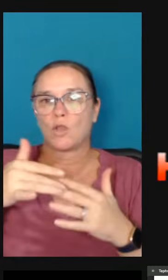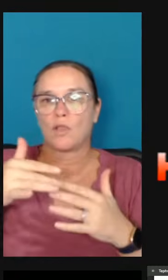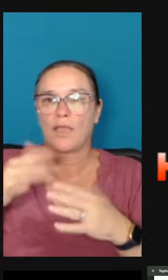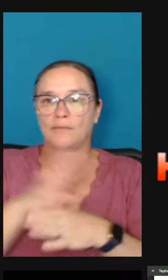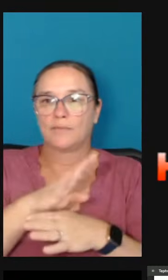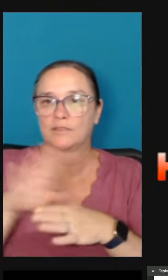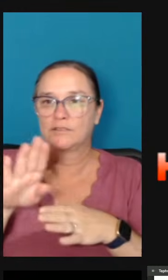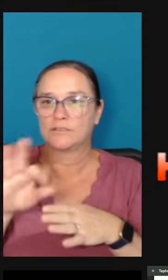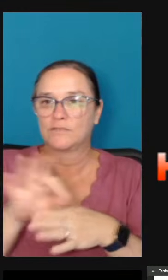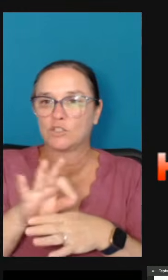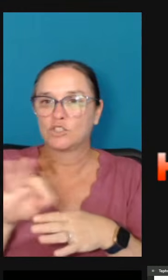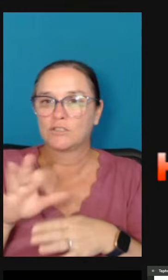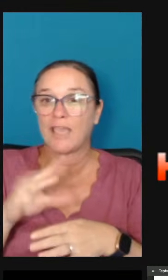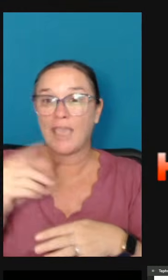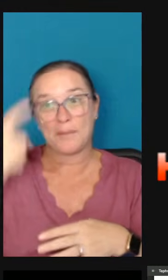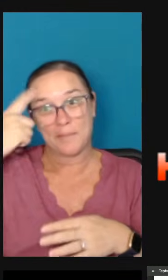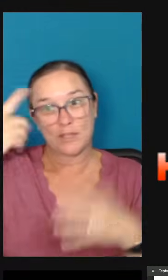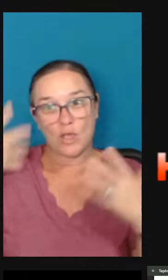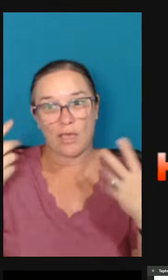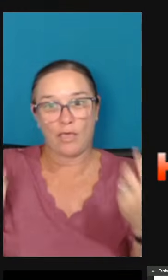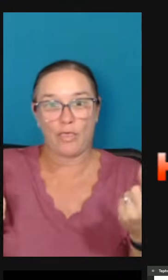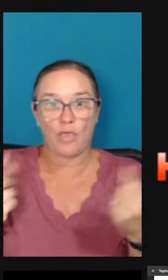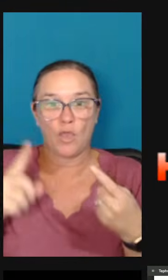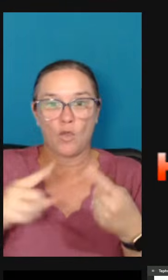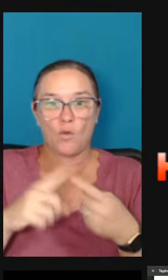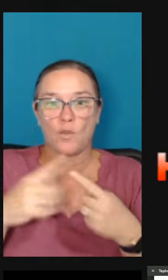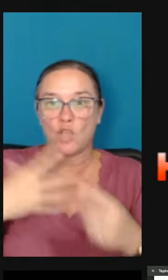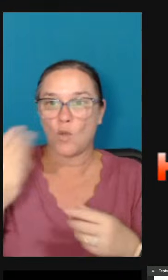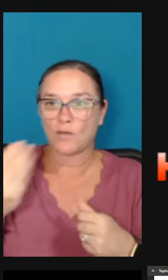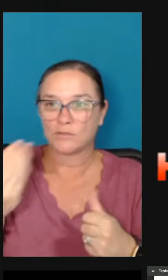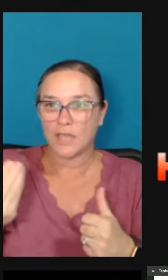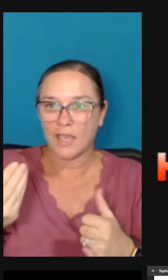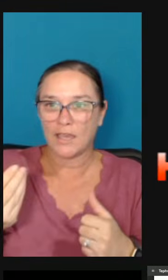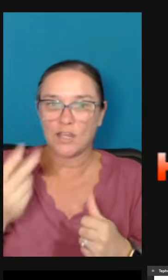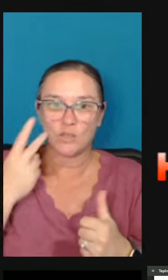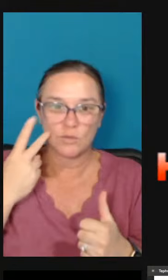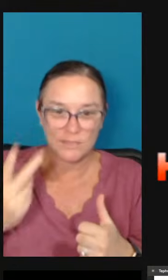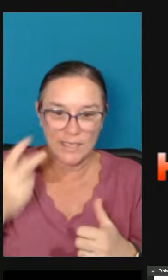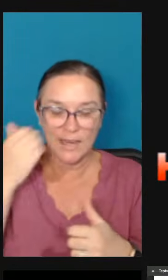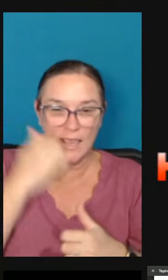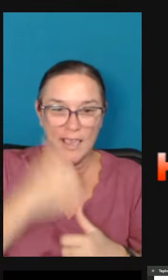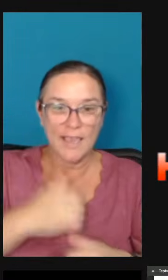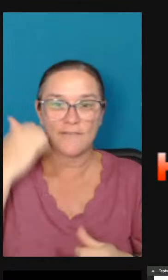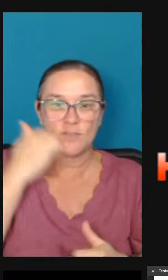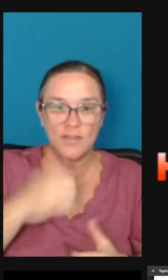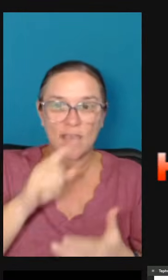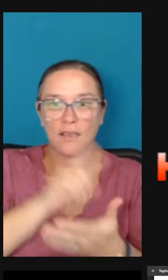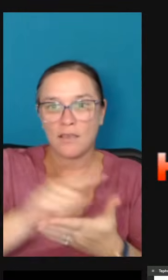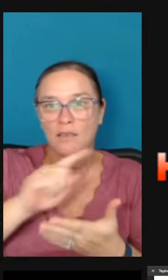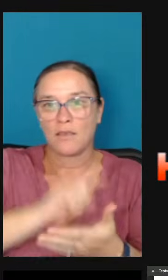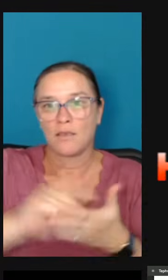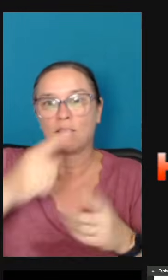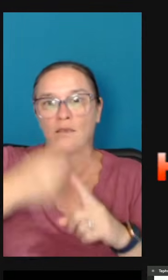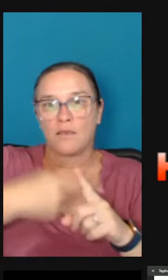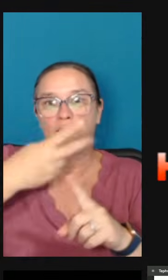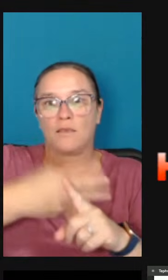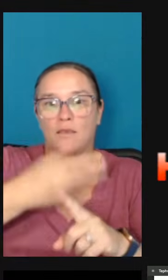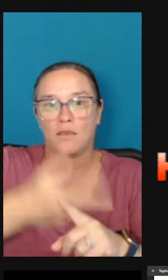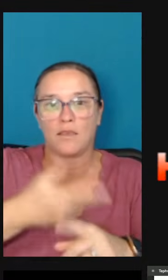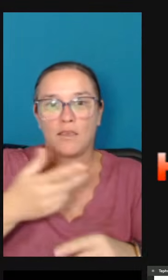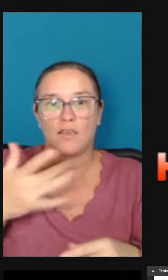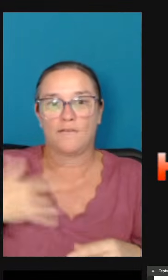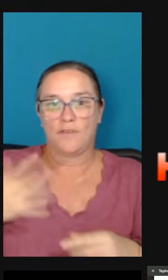health, because when you go out there and keep seeing this stuff day after day, week after week, month after month, you feel like you're being